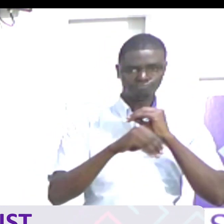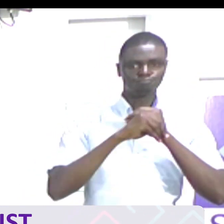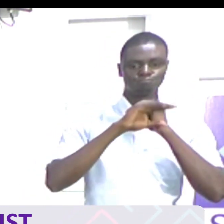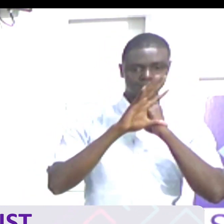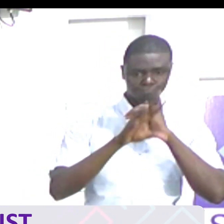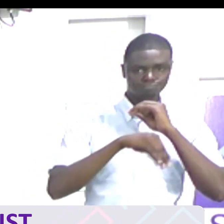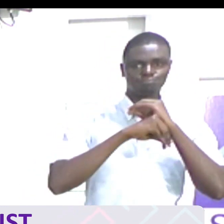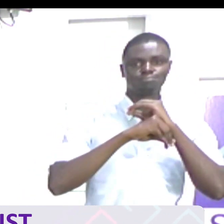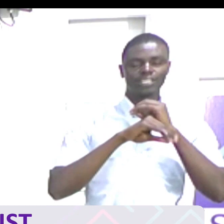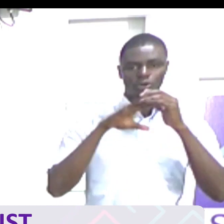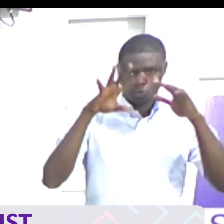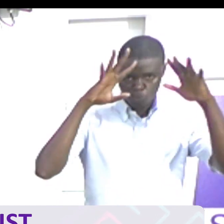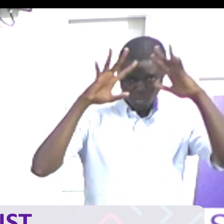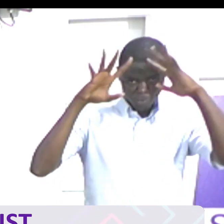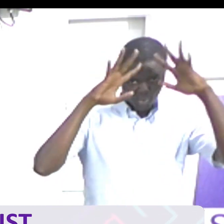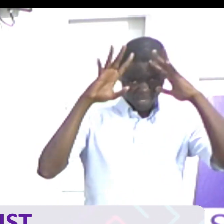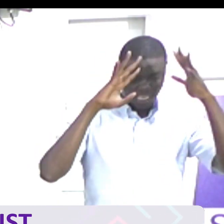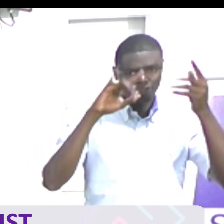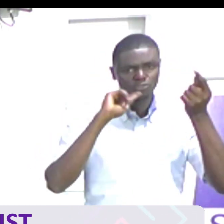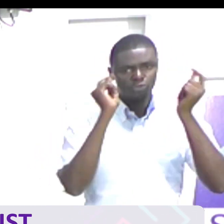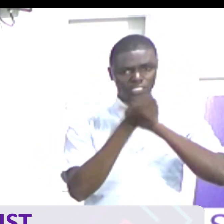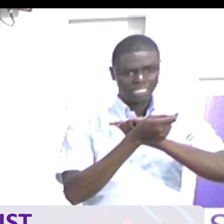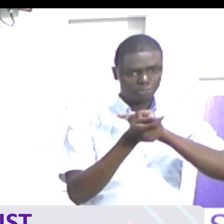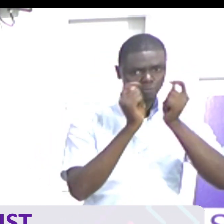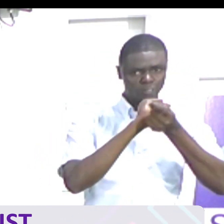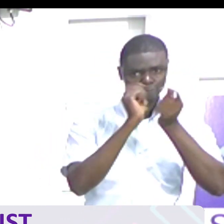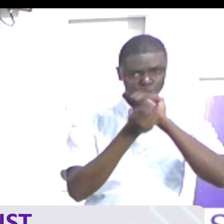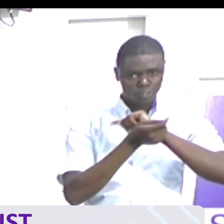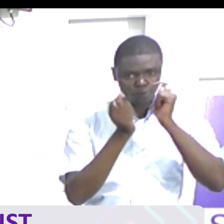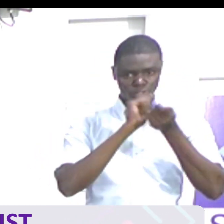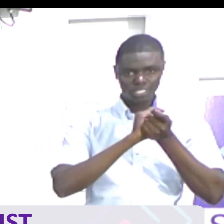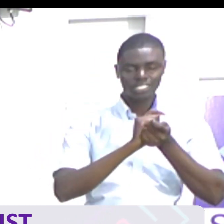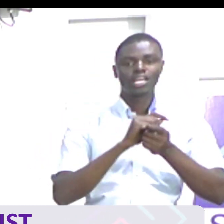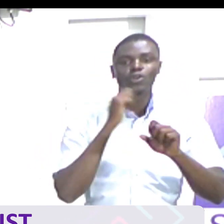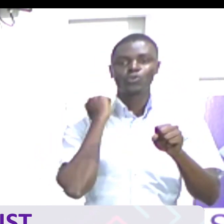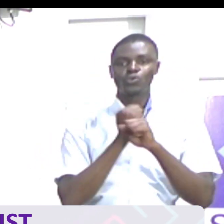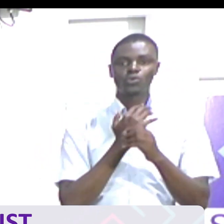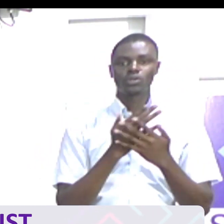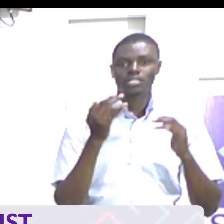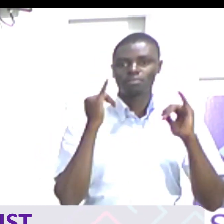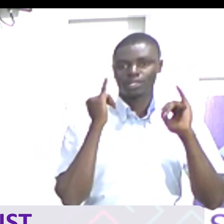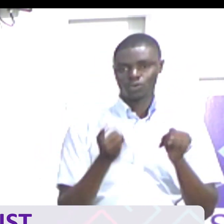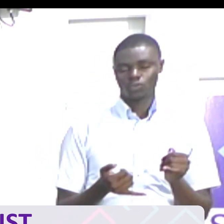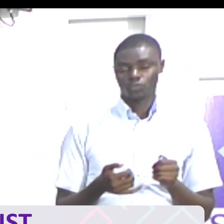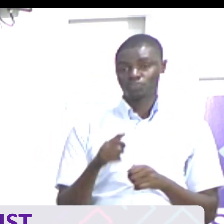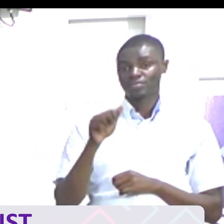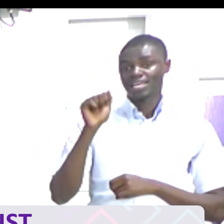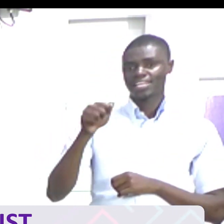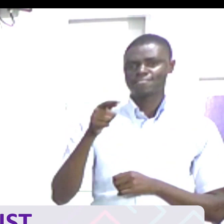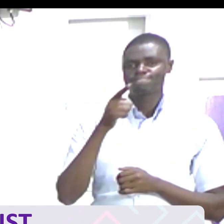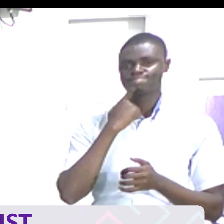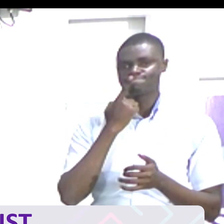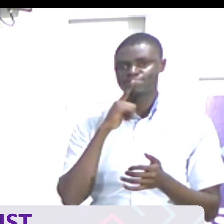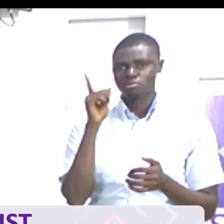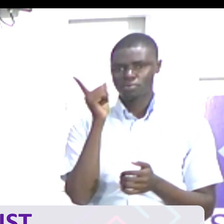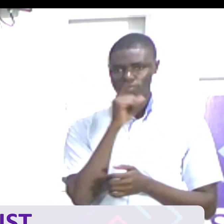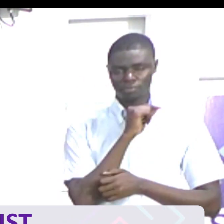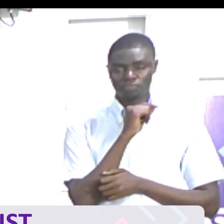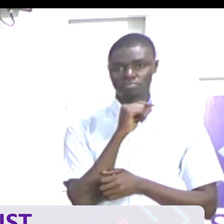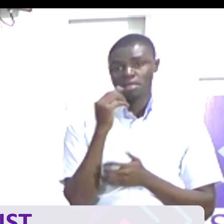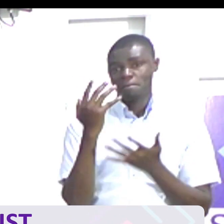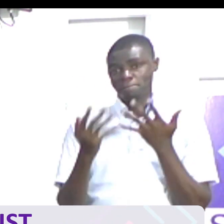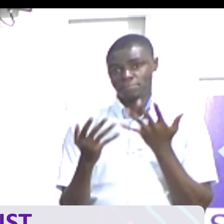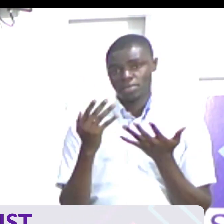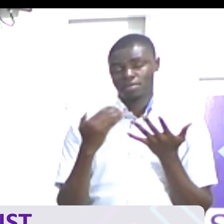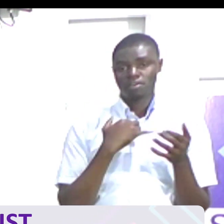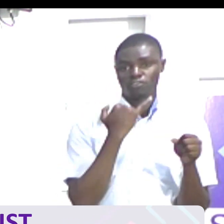unapiga malengo. Rada. Diversify. Sio. So yes, as much as tumesema niaje you might be having